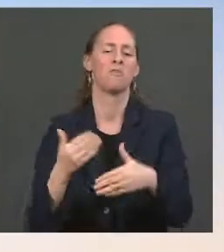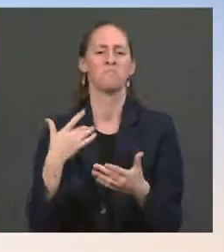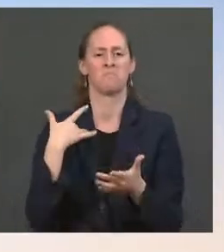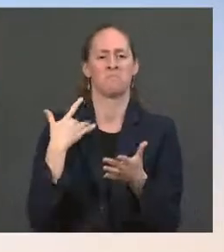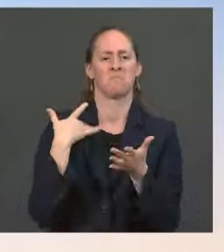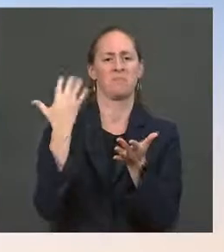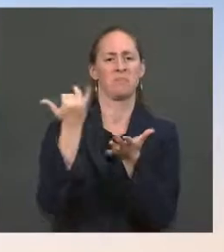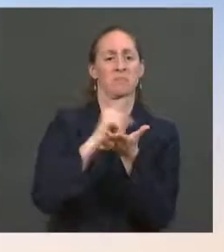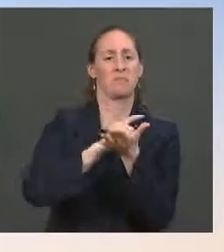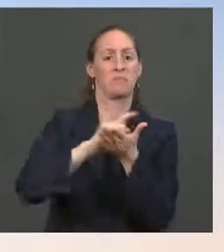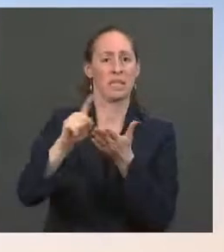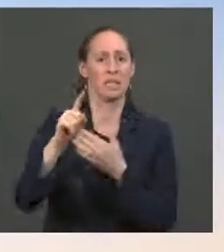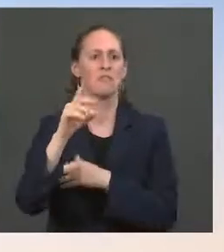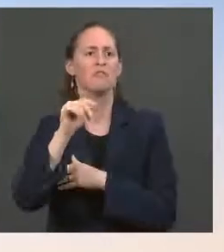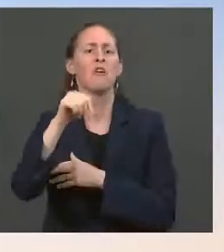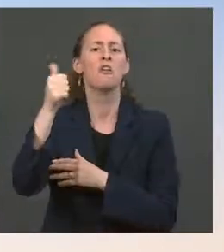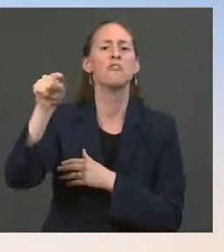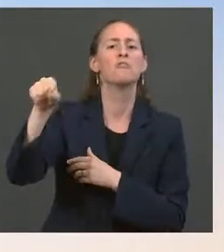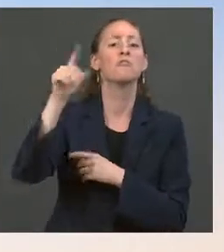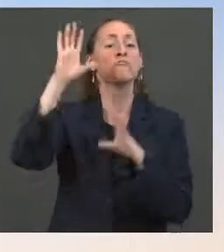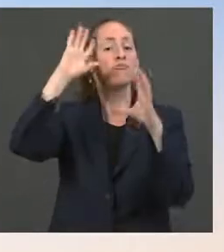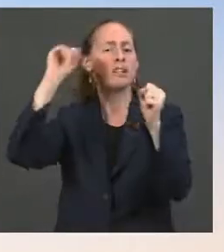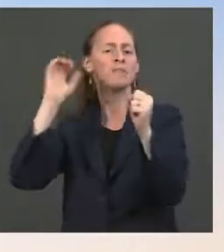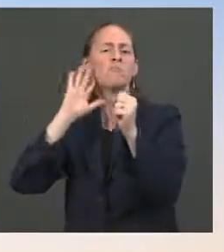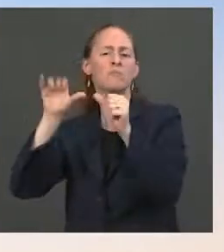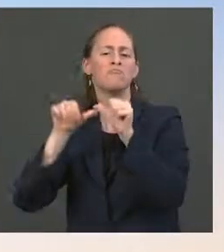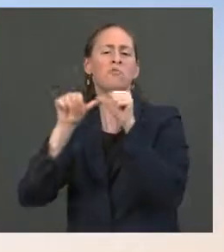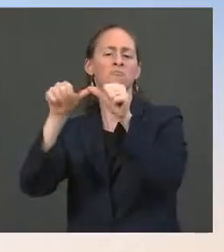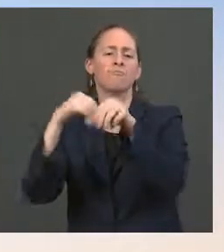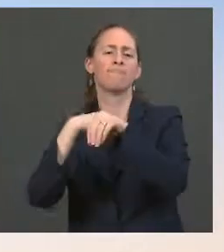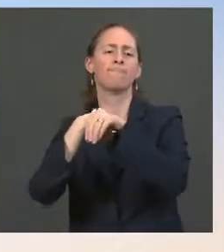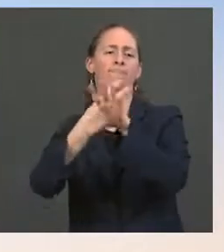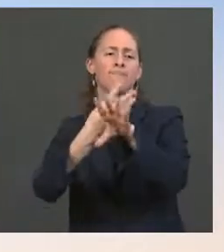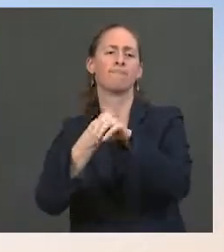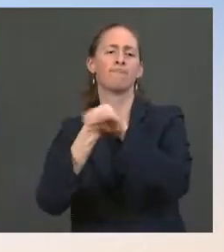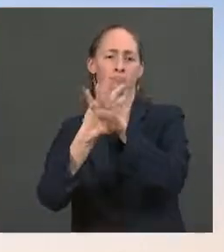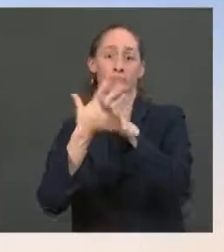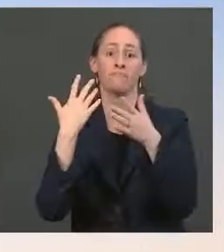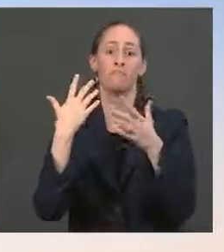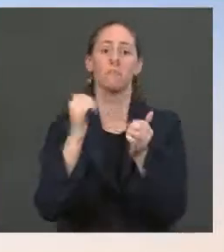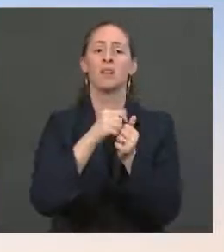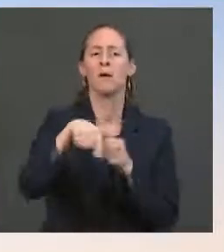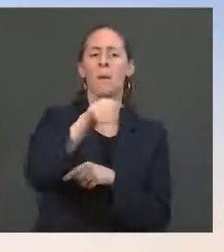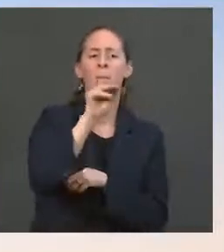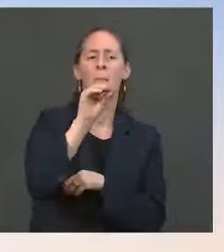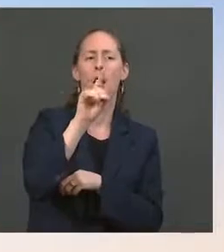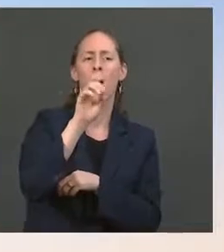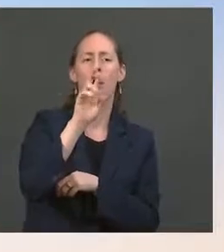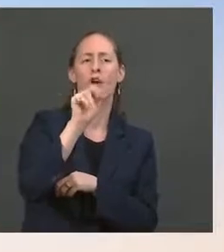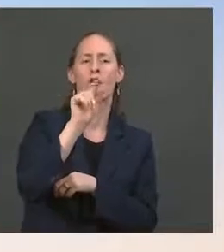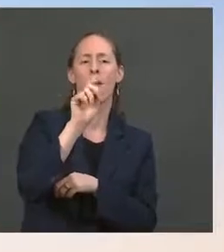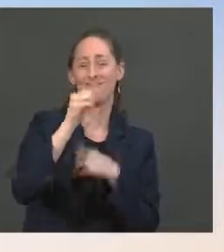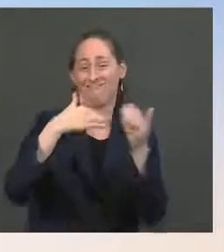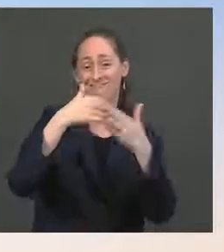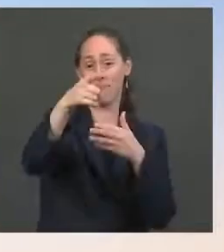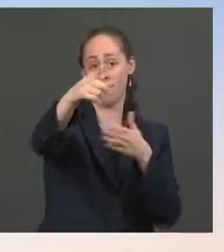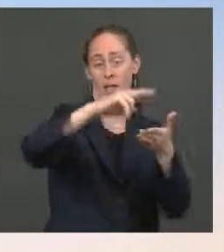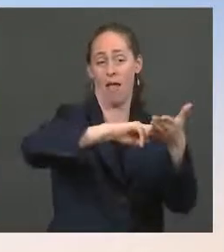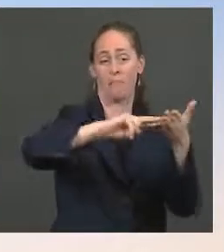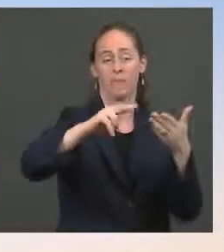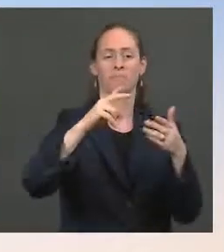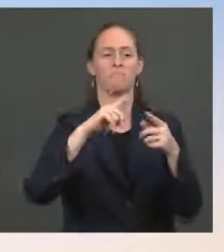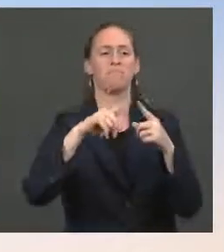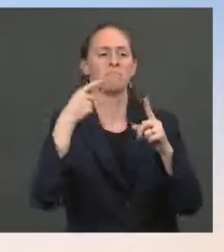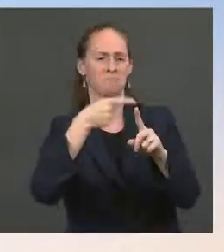virtual meeting with members who might consider themselves more moderate or however you want to define them. They're all out of session this week, as you know, so hence that's why